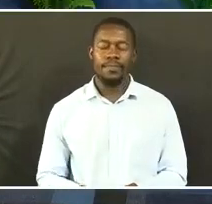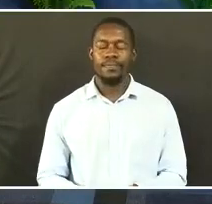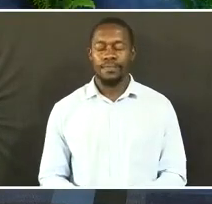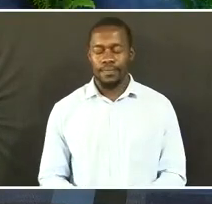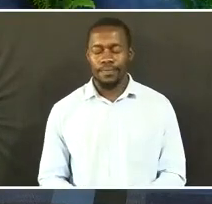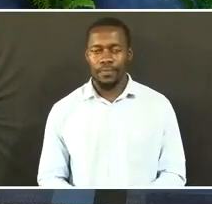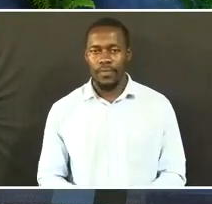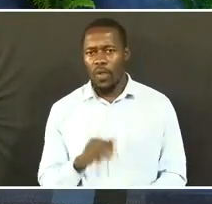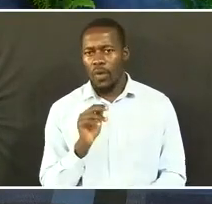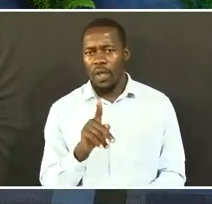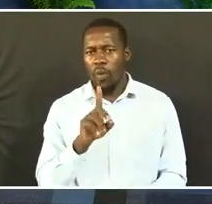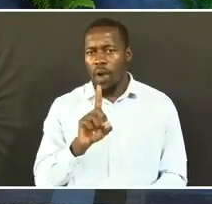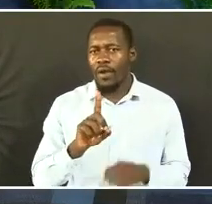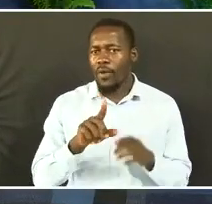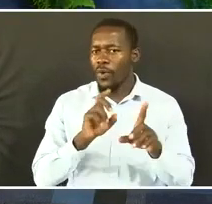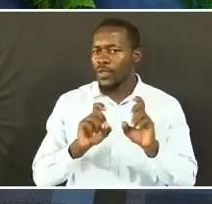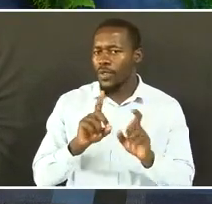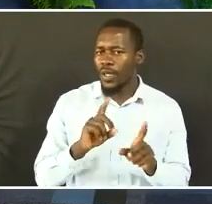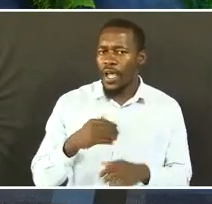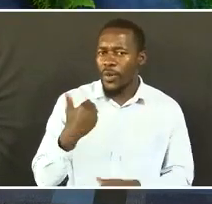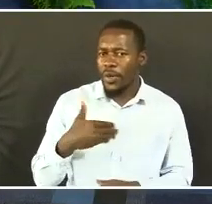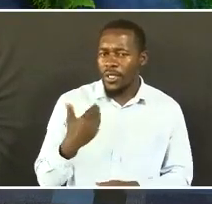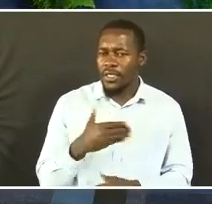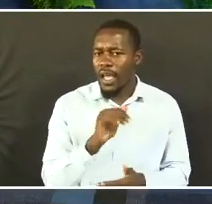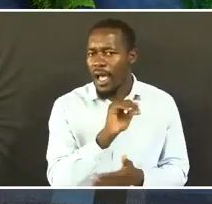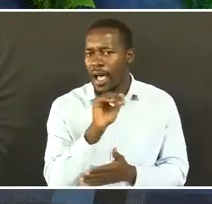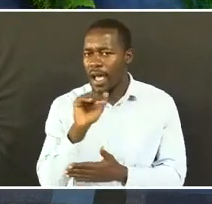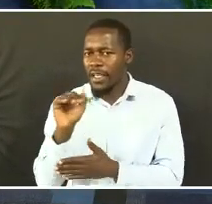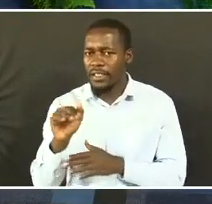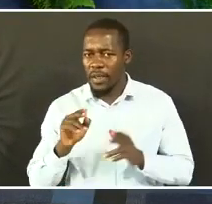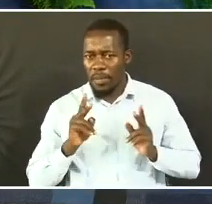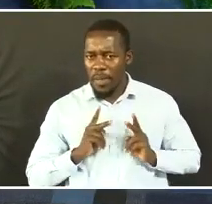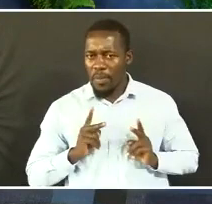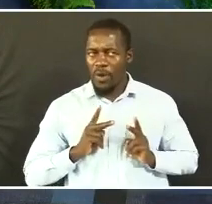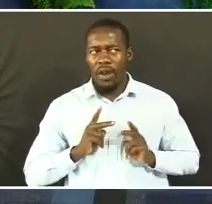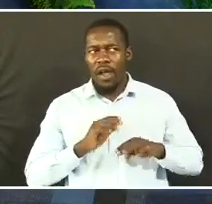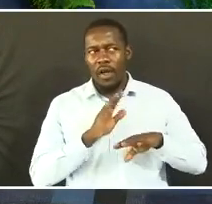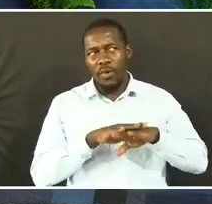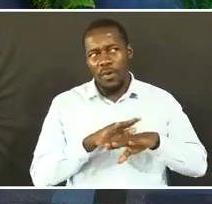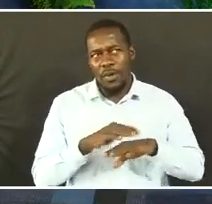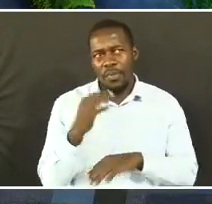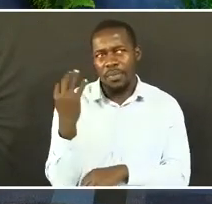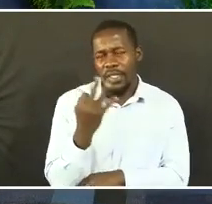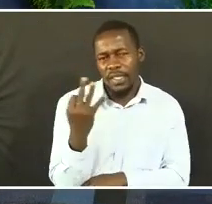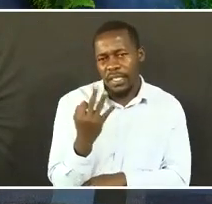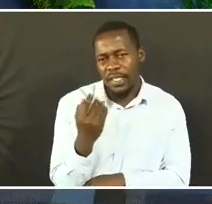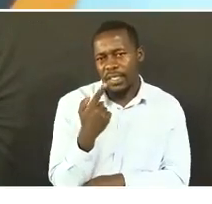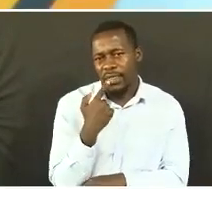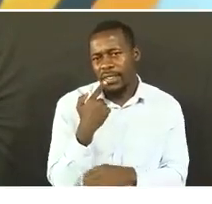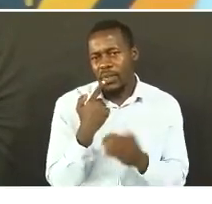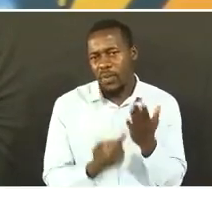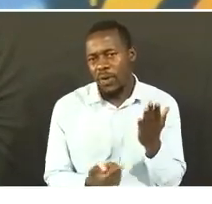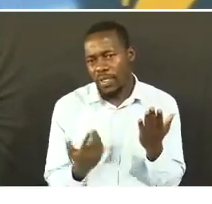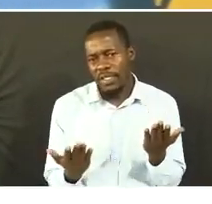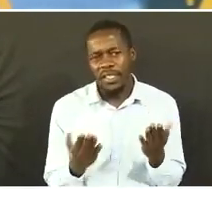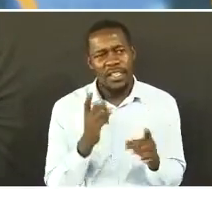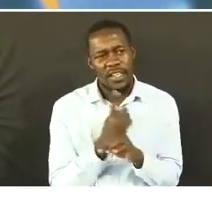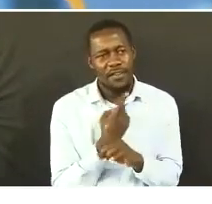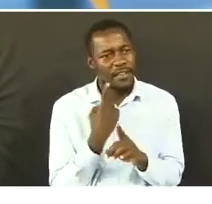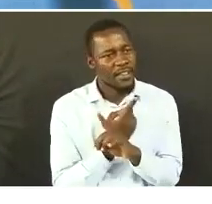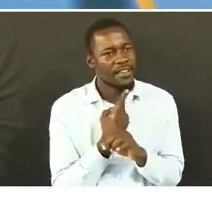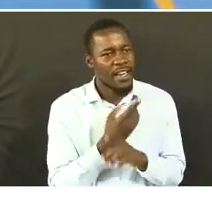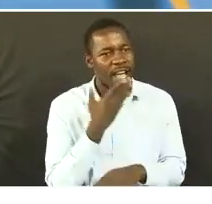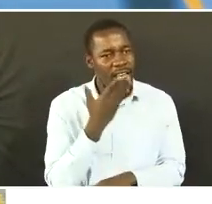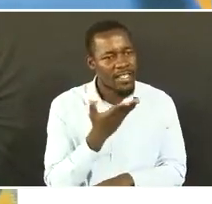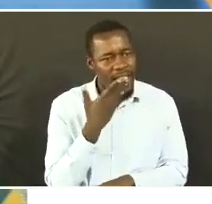common question I try to engage them is, what would an ideal sermon be for them? And he says, I get a variety of responses, but